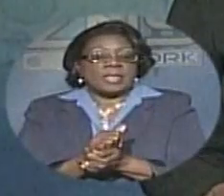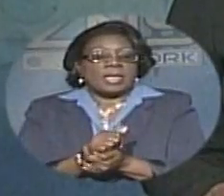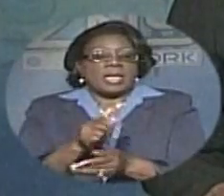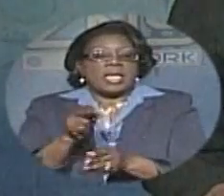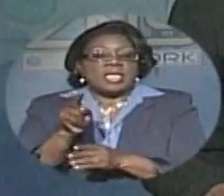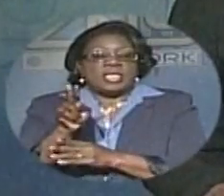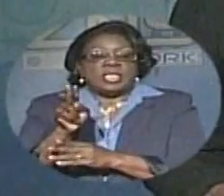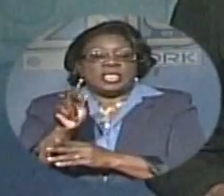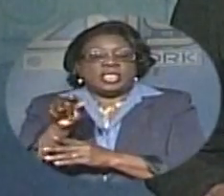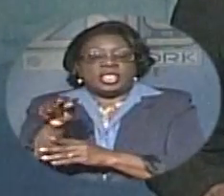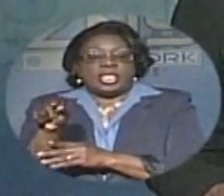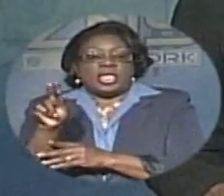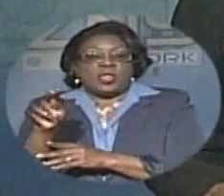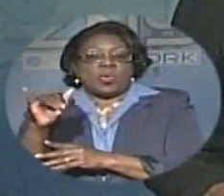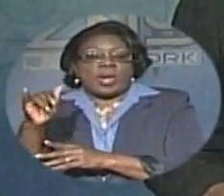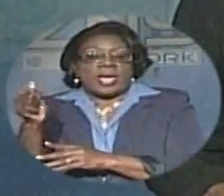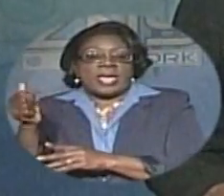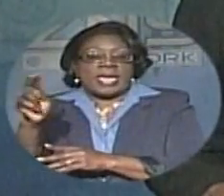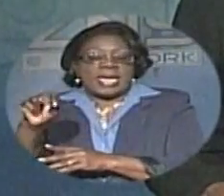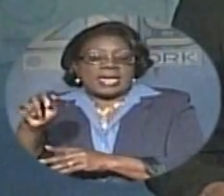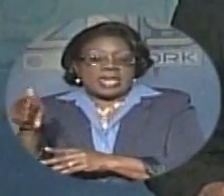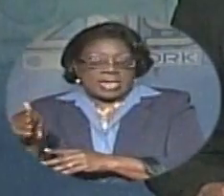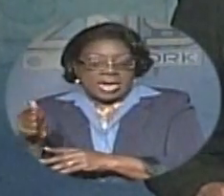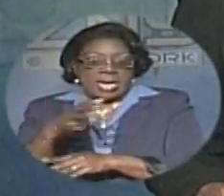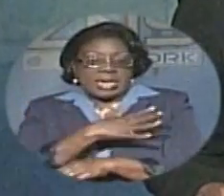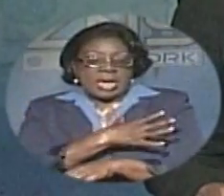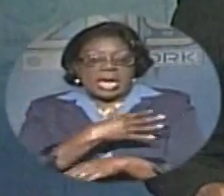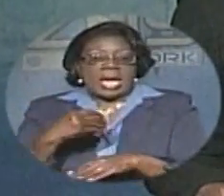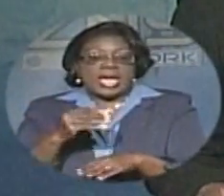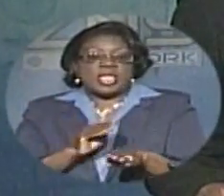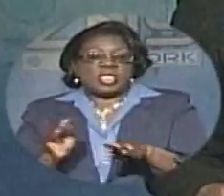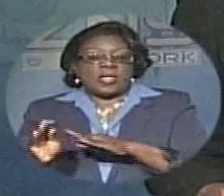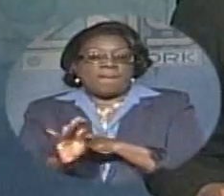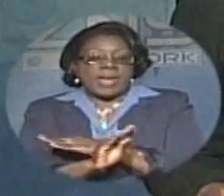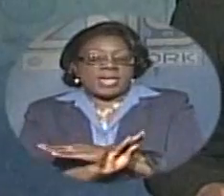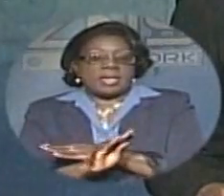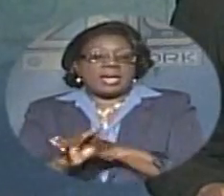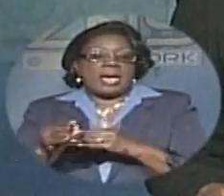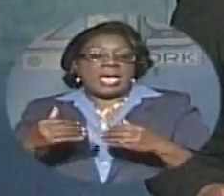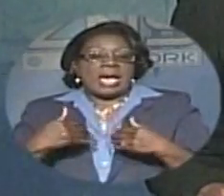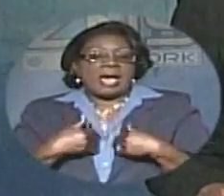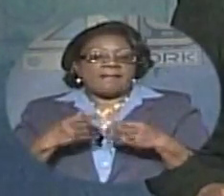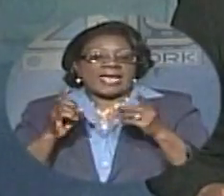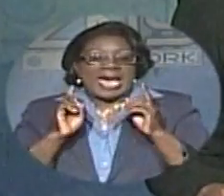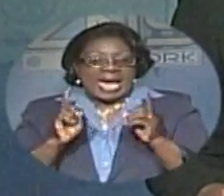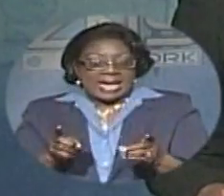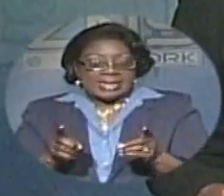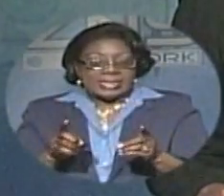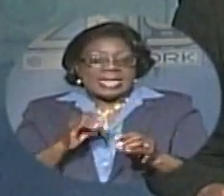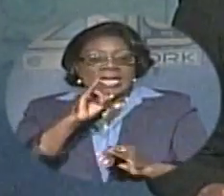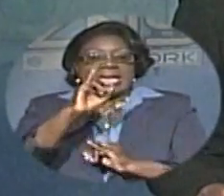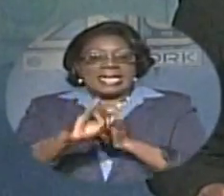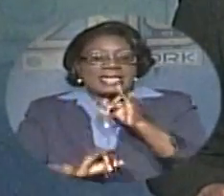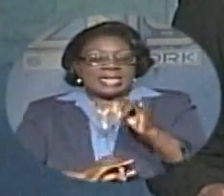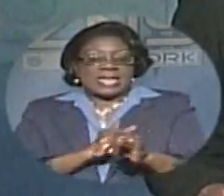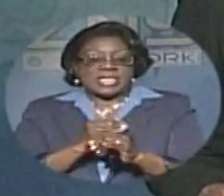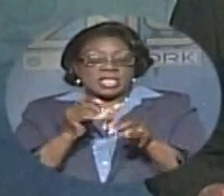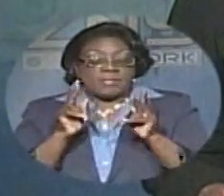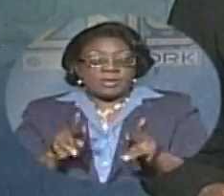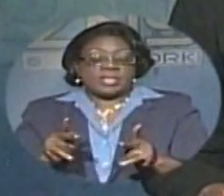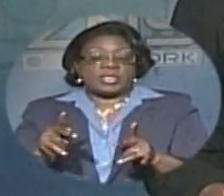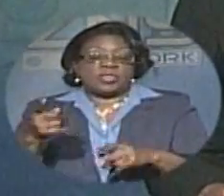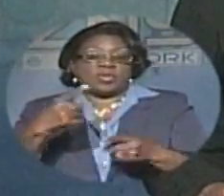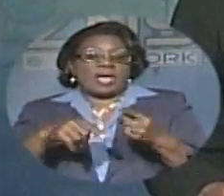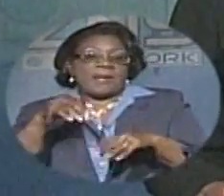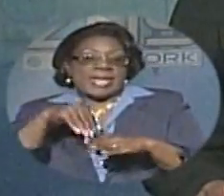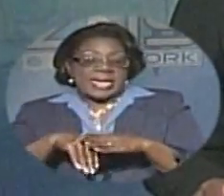Guyana and Jamaica have done it, and now the Prime Minister is inviting international observers to monitor the upcoming general elections